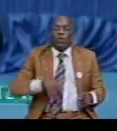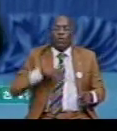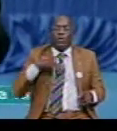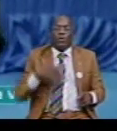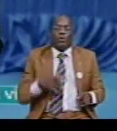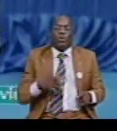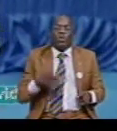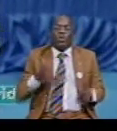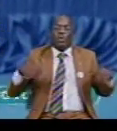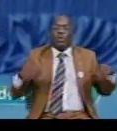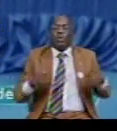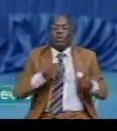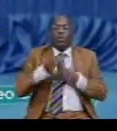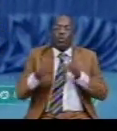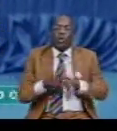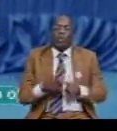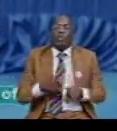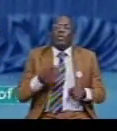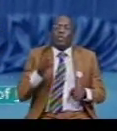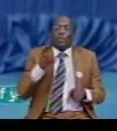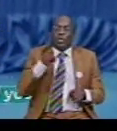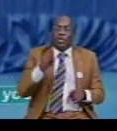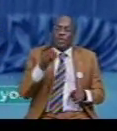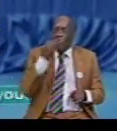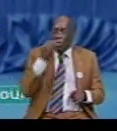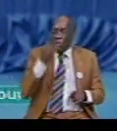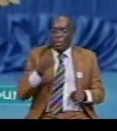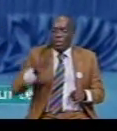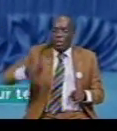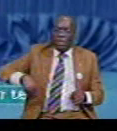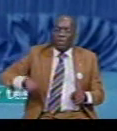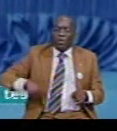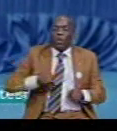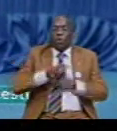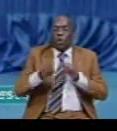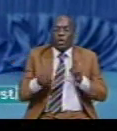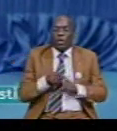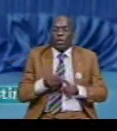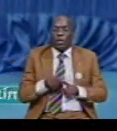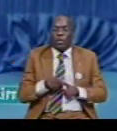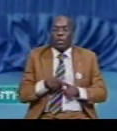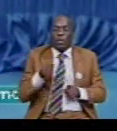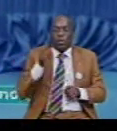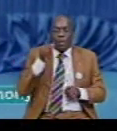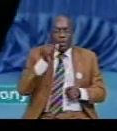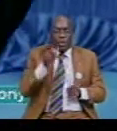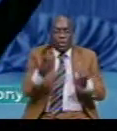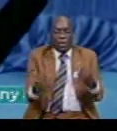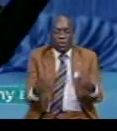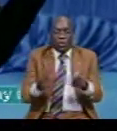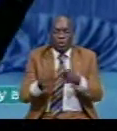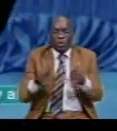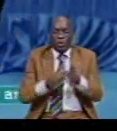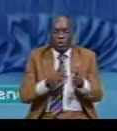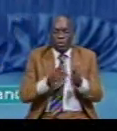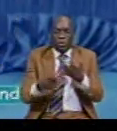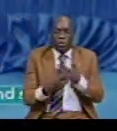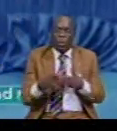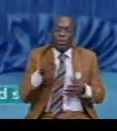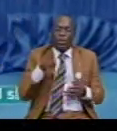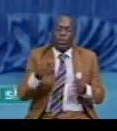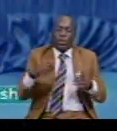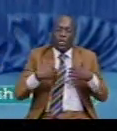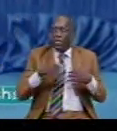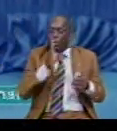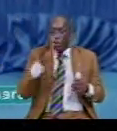I will be feeling the pain. So when I got to the crusade ground, I've been hearing testimonies of